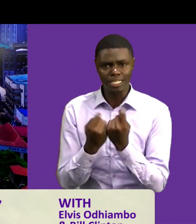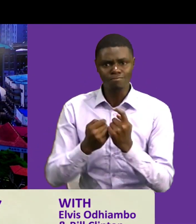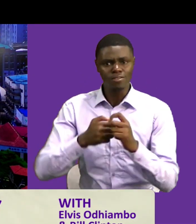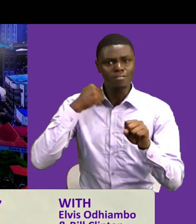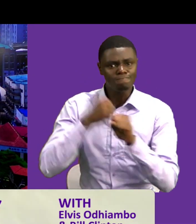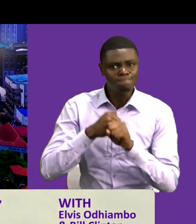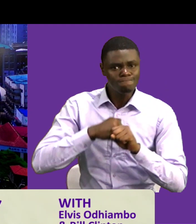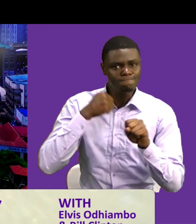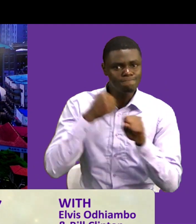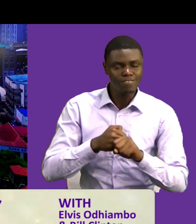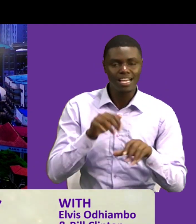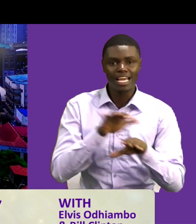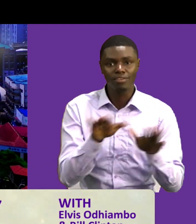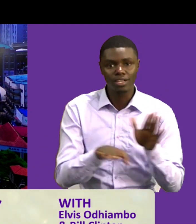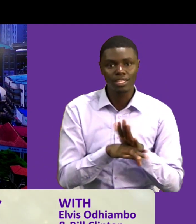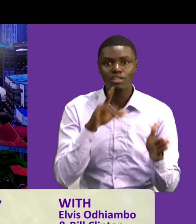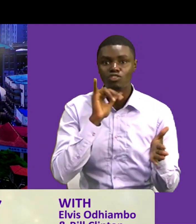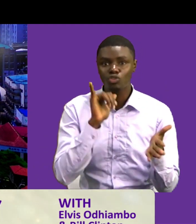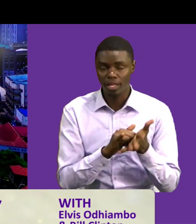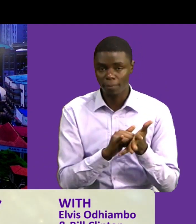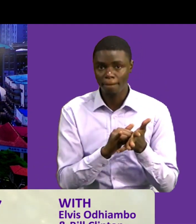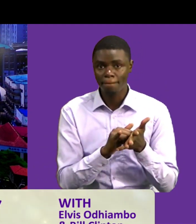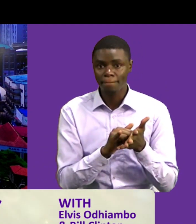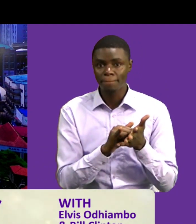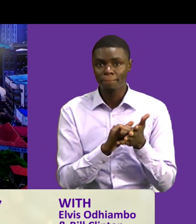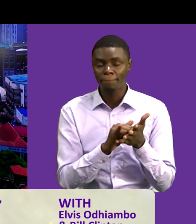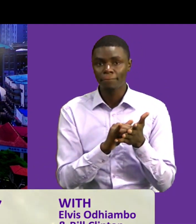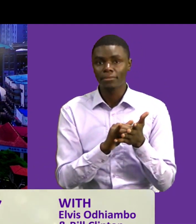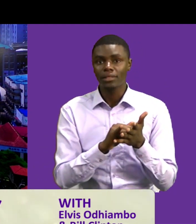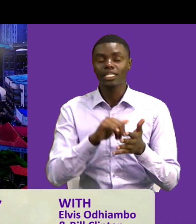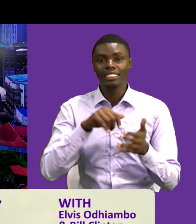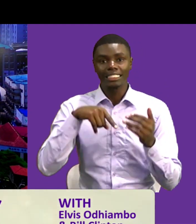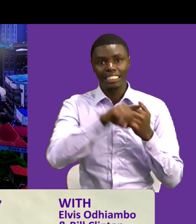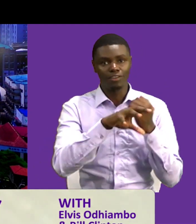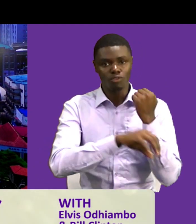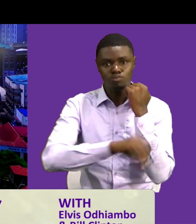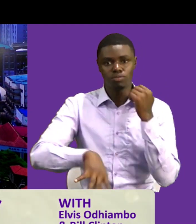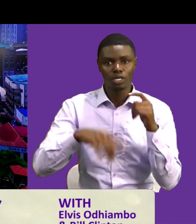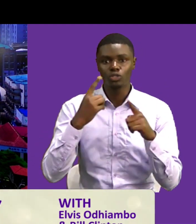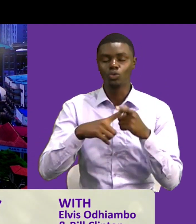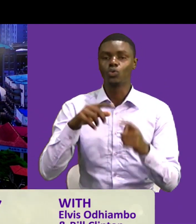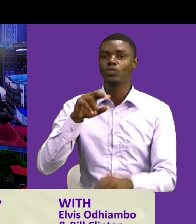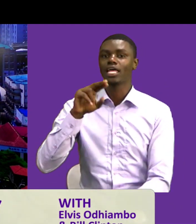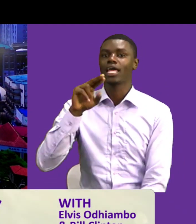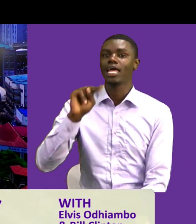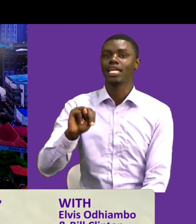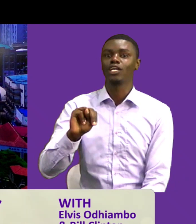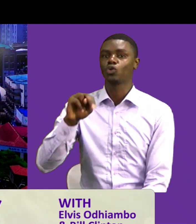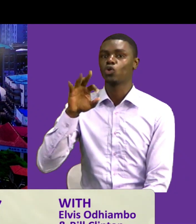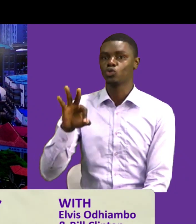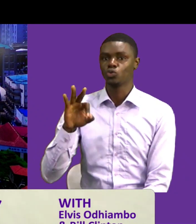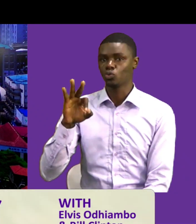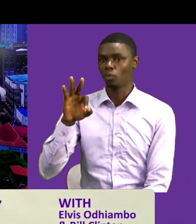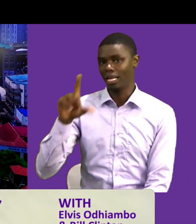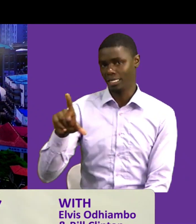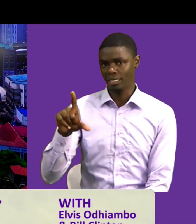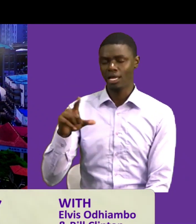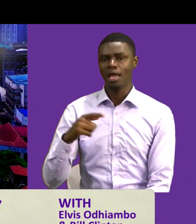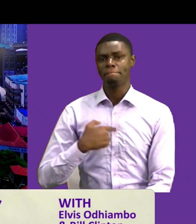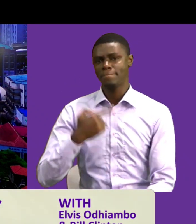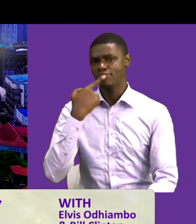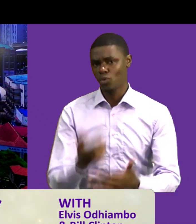doing everything so that they are not relegated to the National Super League. So I will say